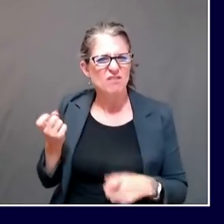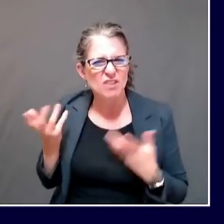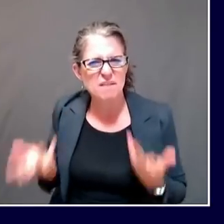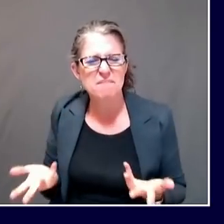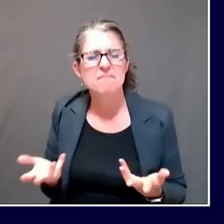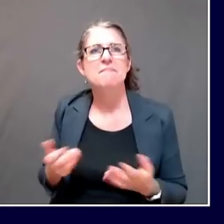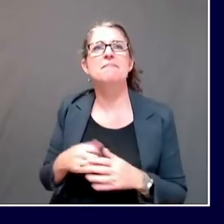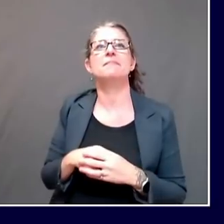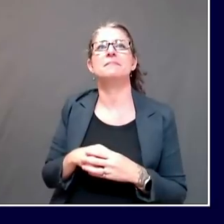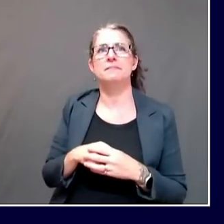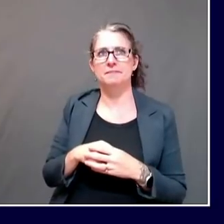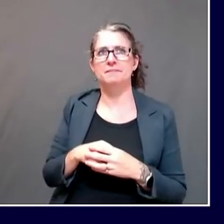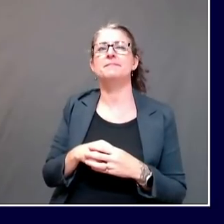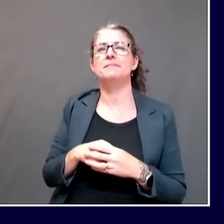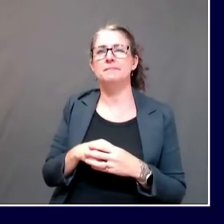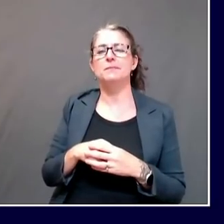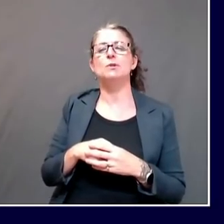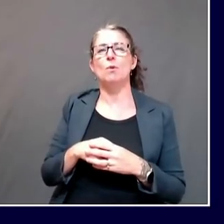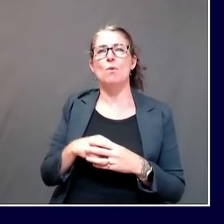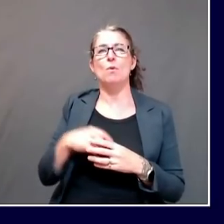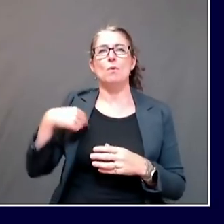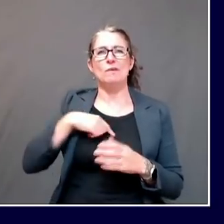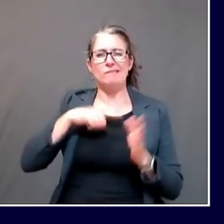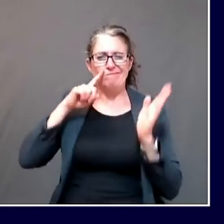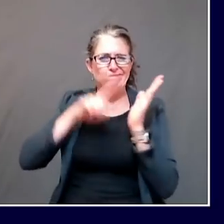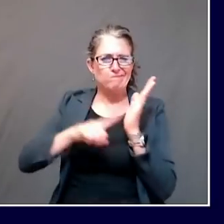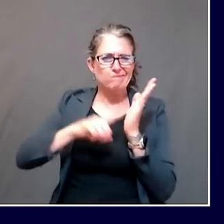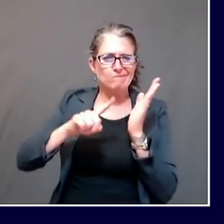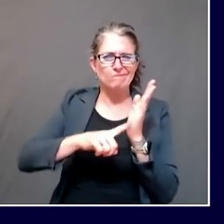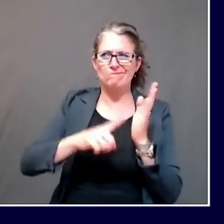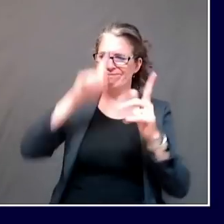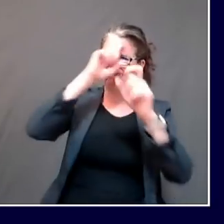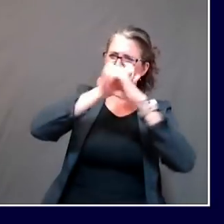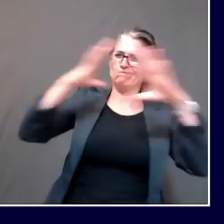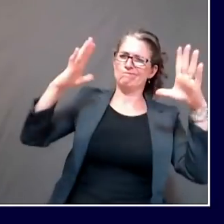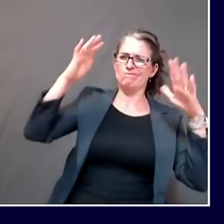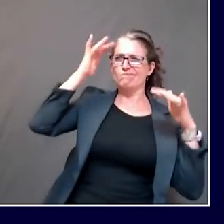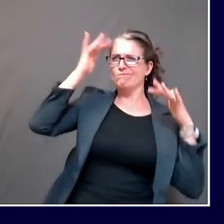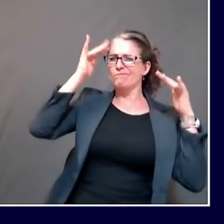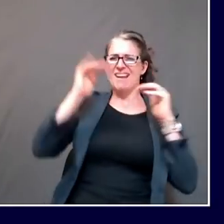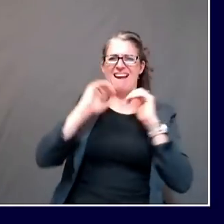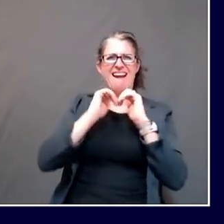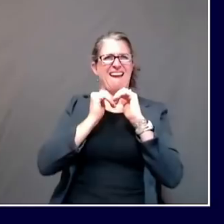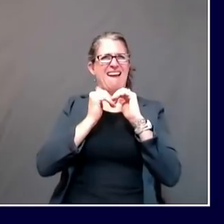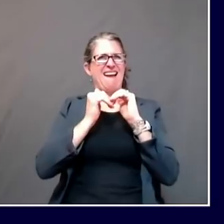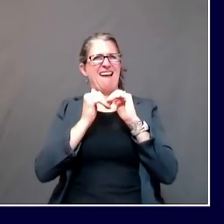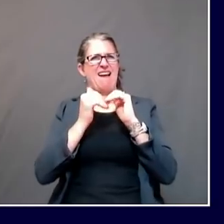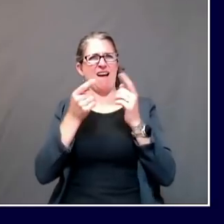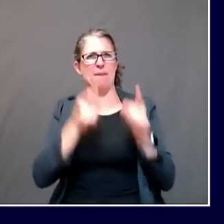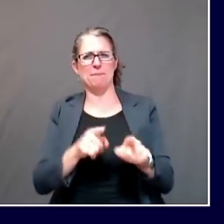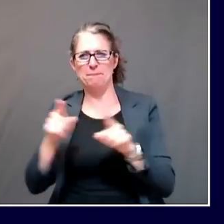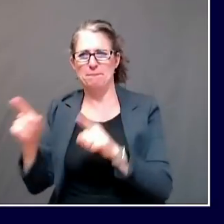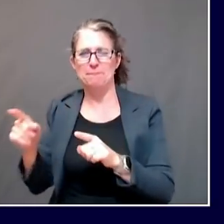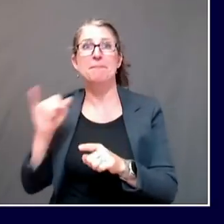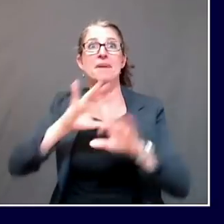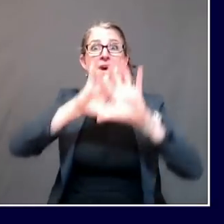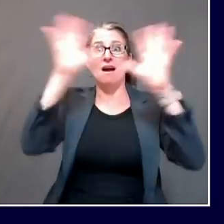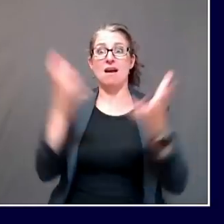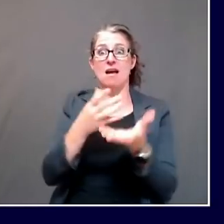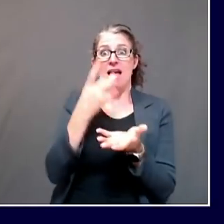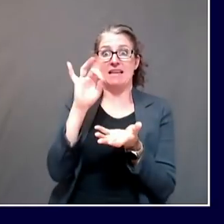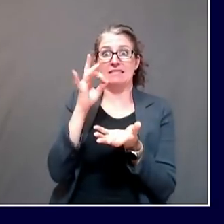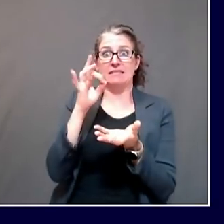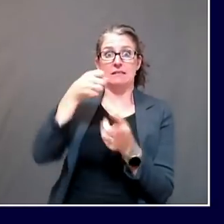we detect is incidentally someone who is detected or part of the outbreak that we are seeing. As we conduct